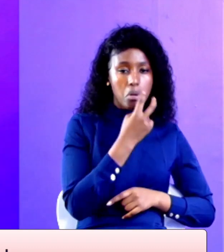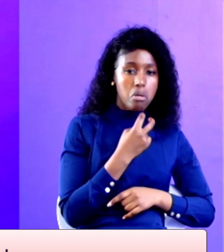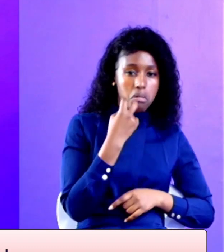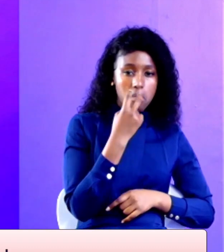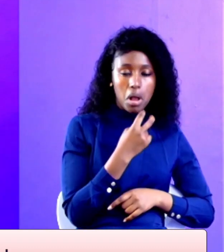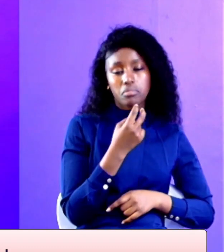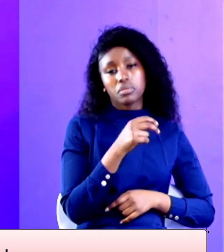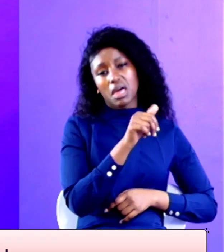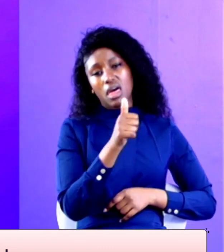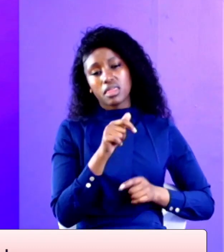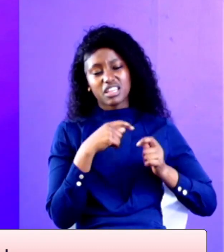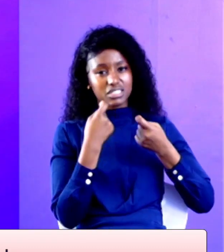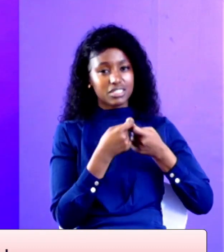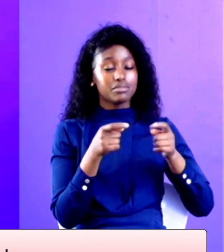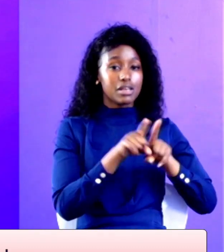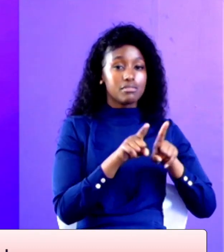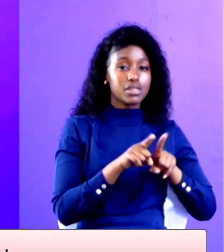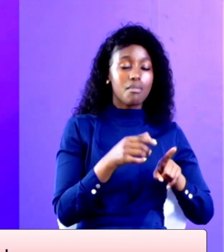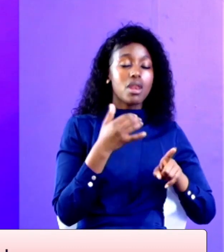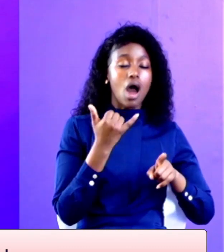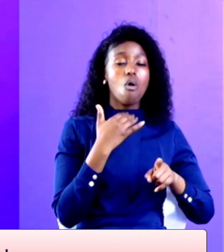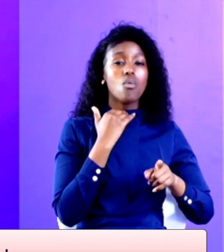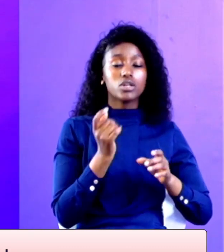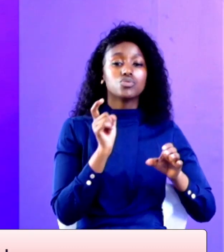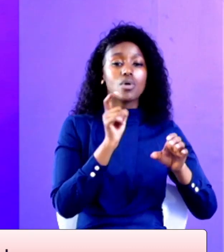and they are looking to add at least one midfielder